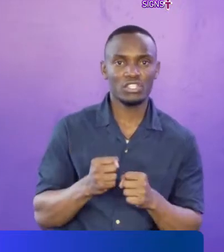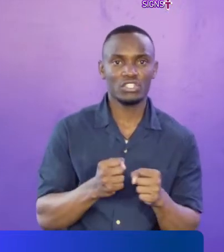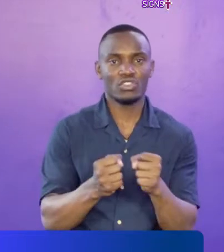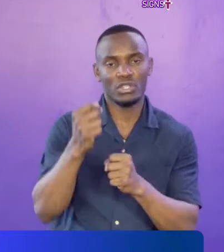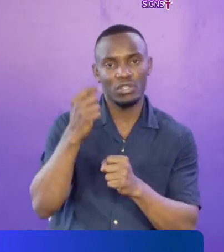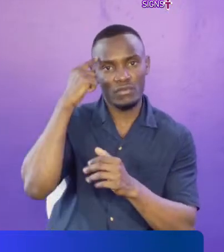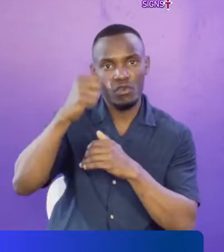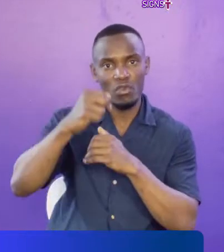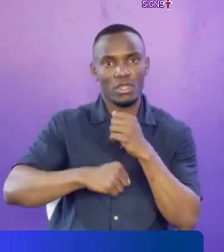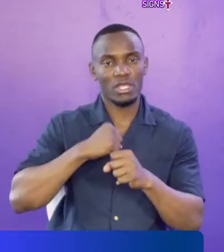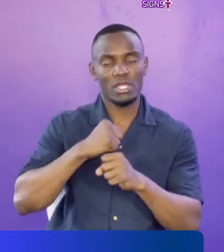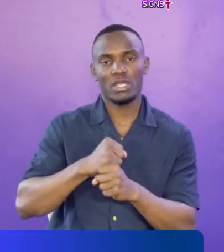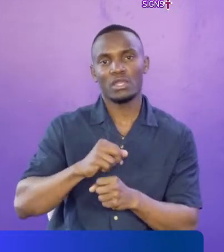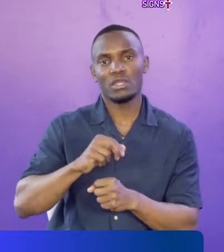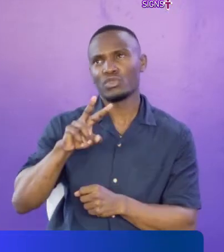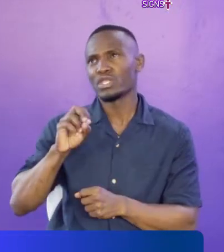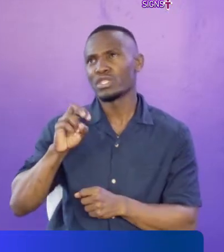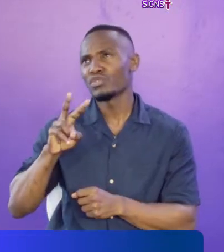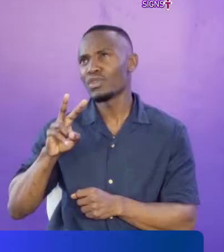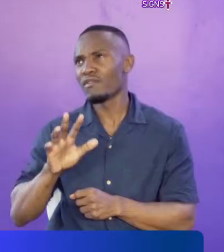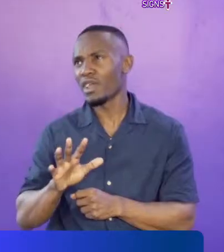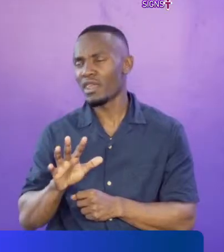year